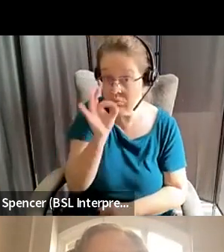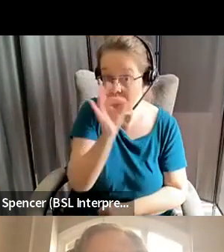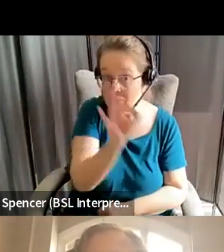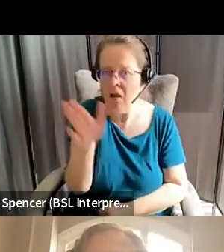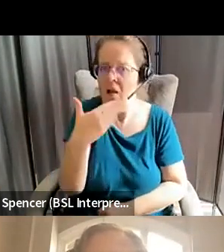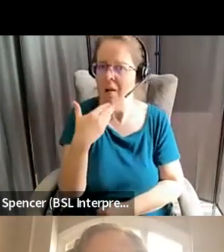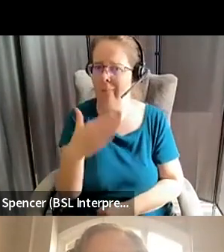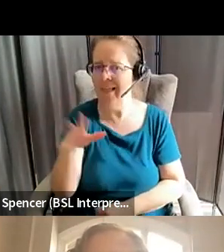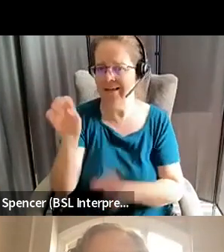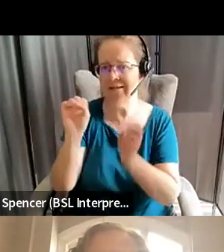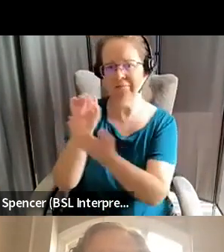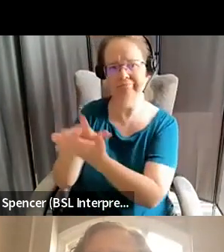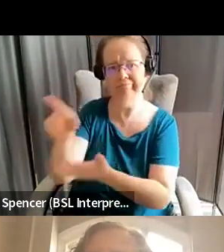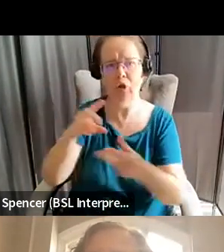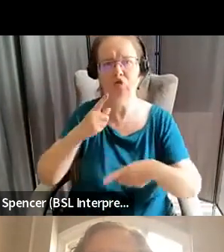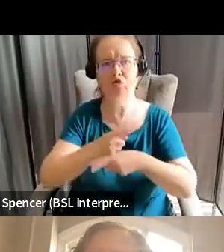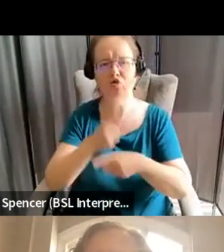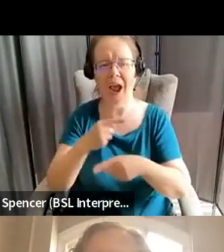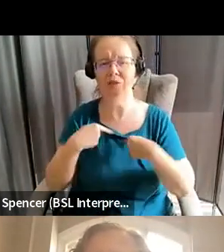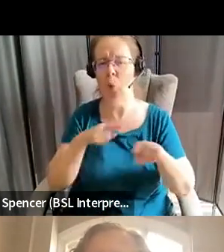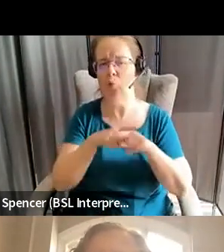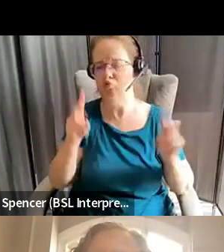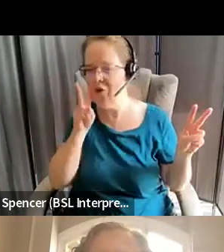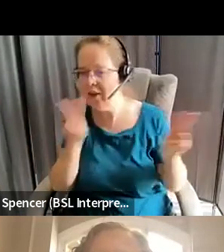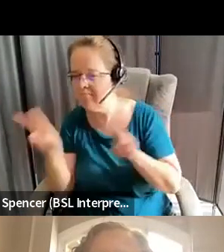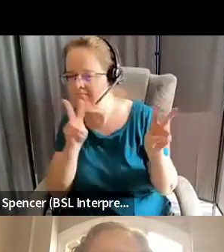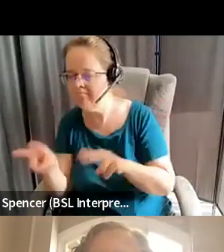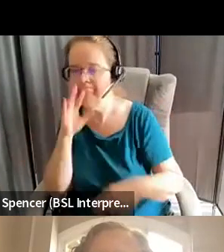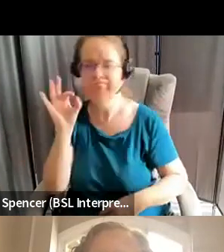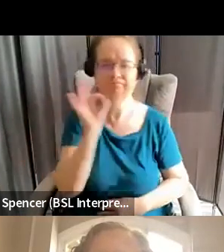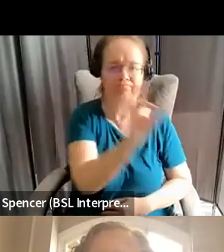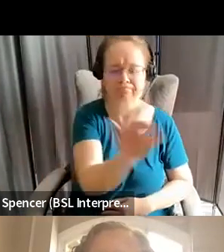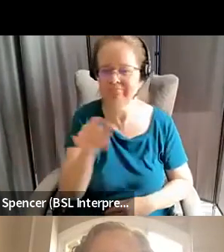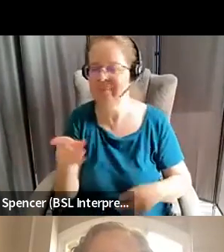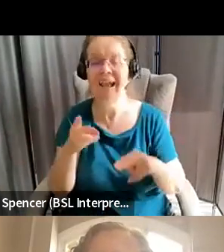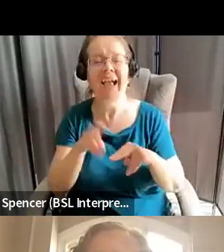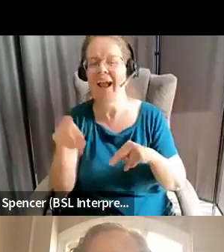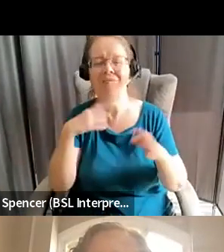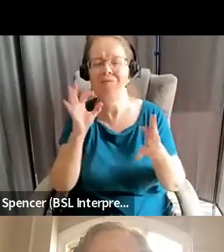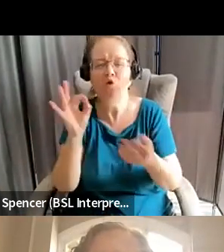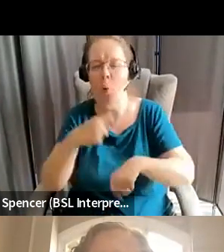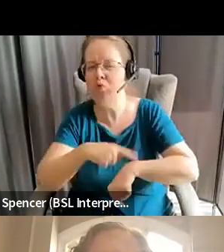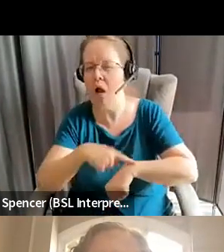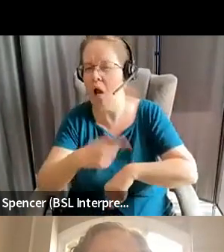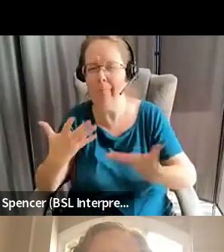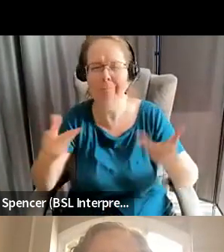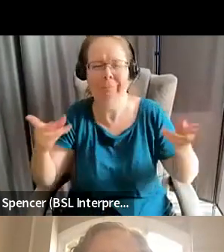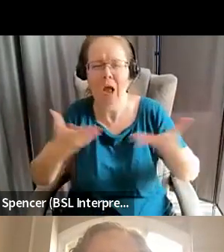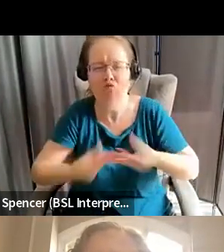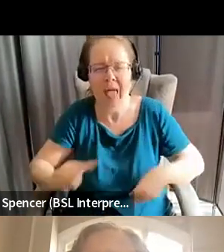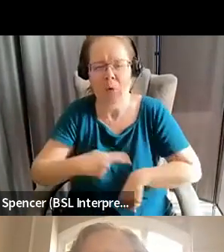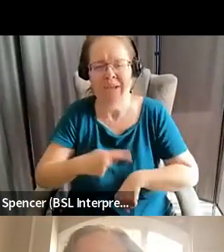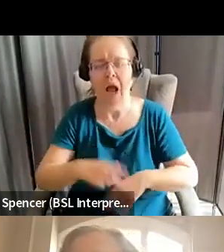please pop it into the chat and I will do my best to make sure that we ask it. Any questions that we don't manage to cover in the time that we have today, we'll do our